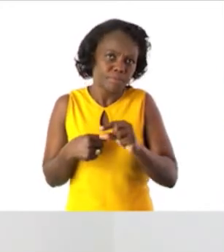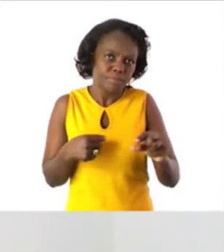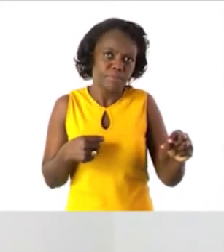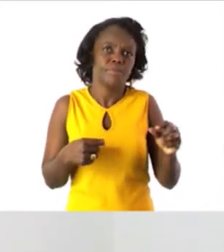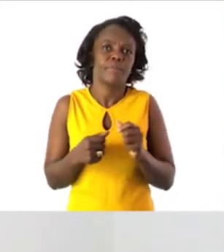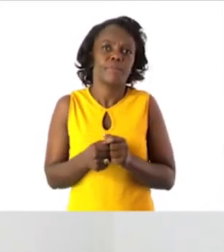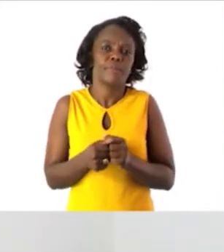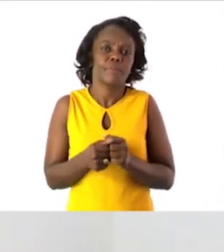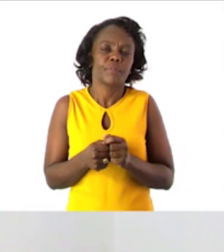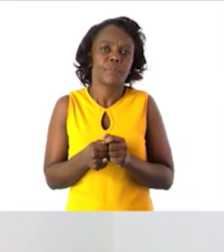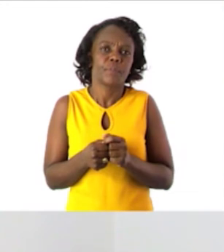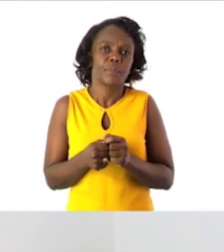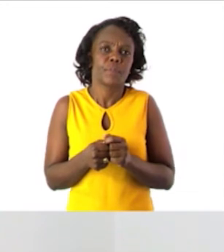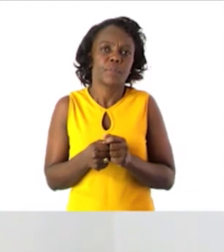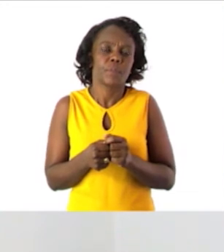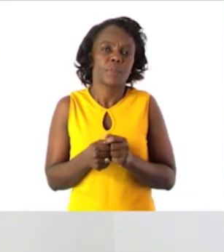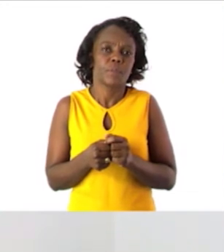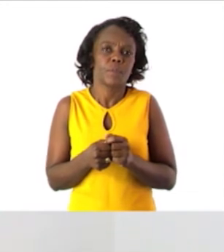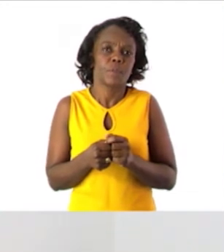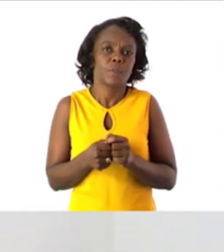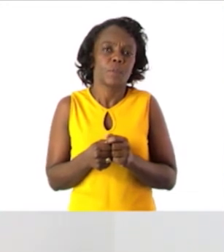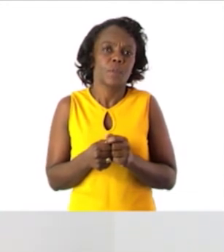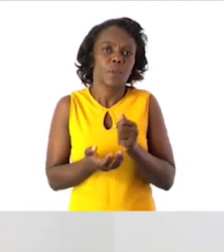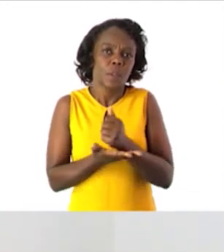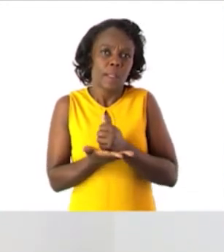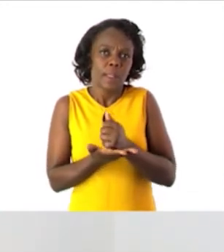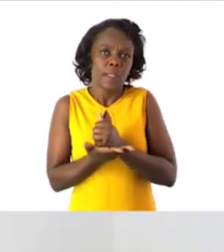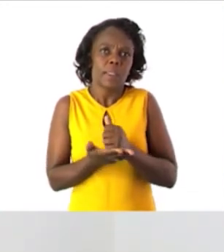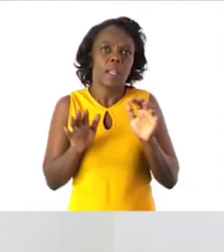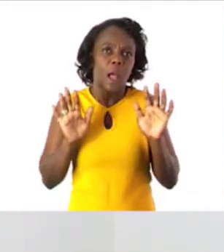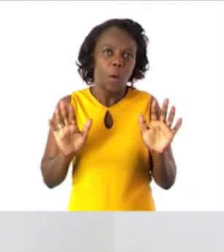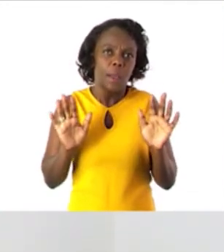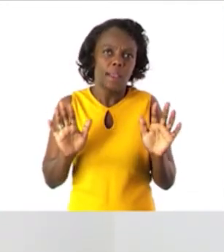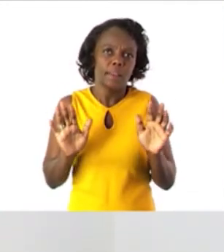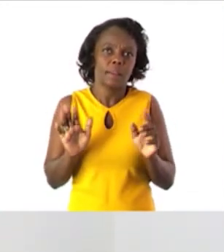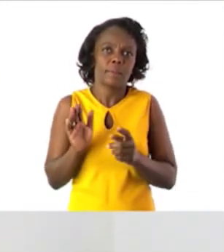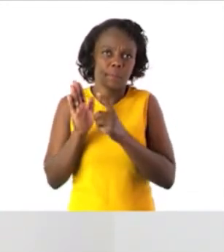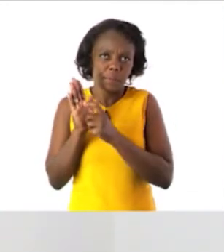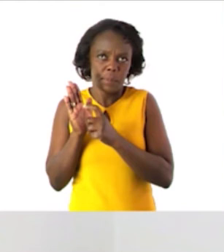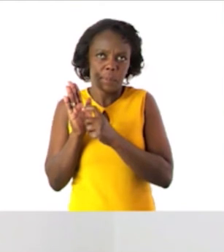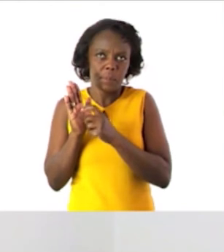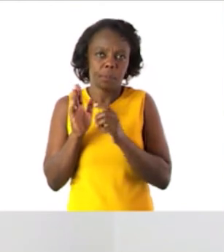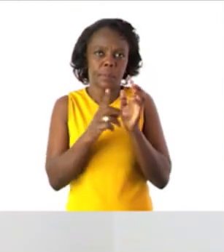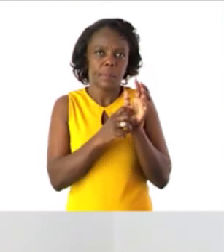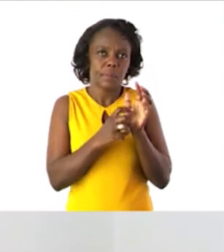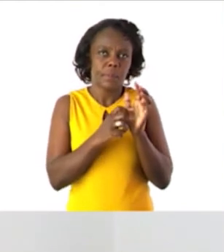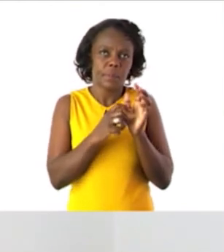Okay. Now, let us sanitize our hands before we call